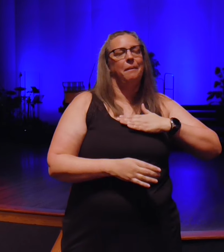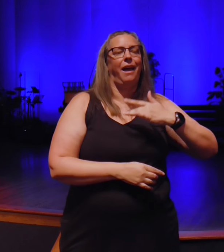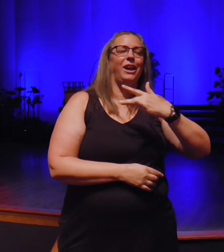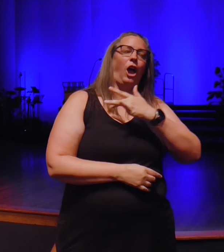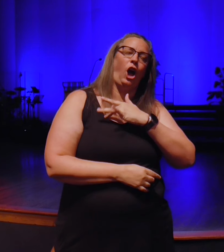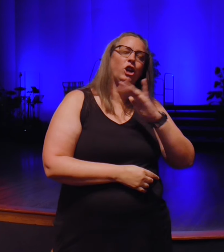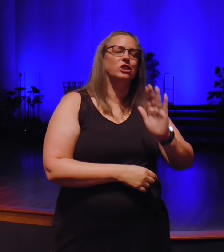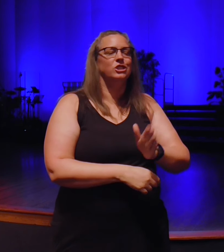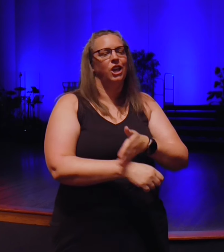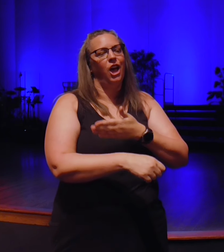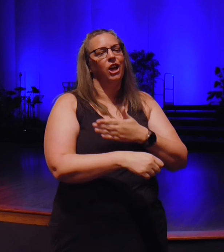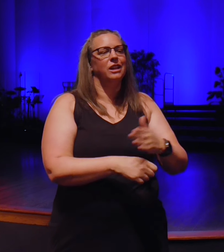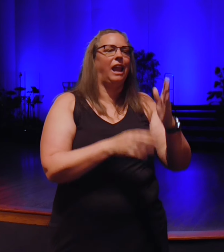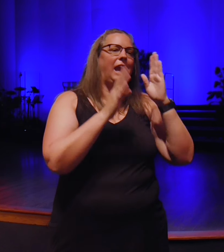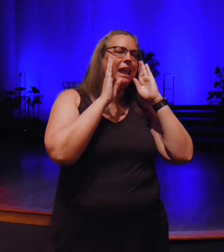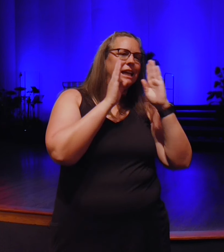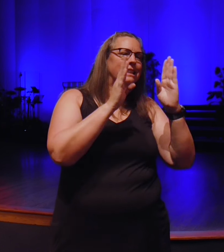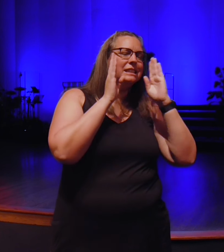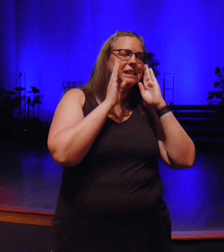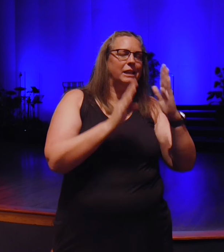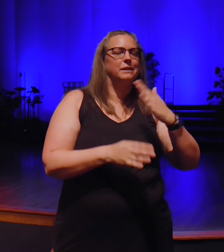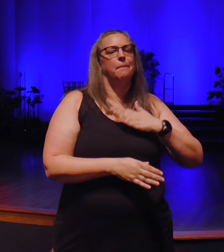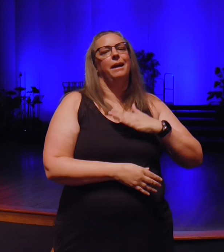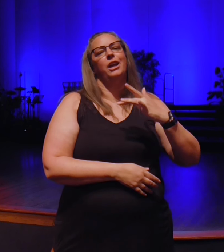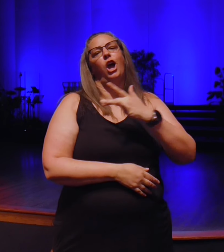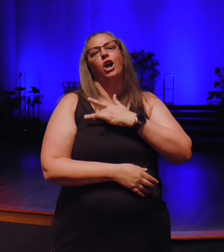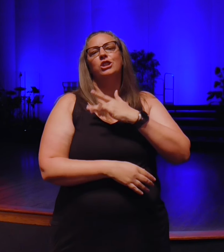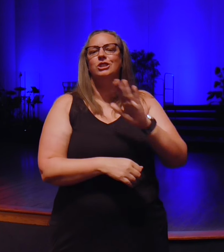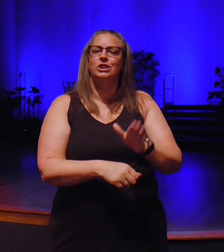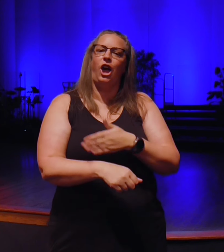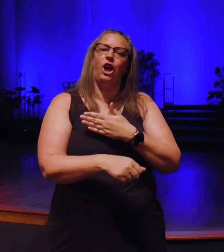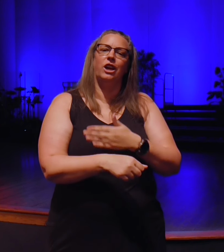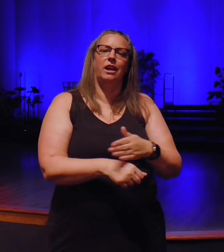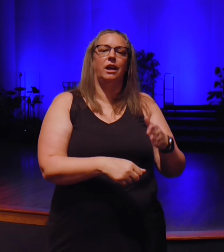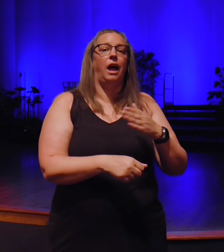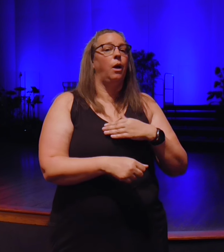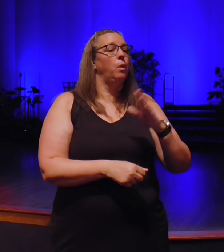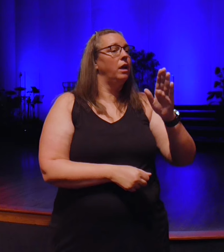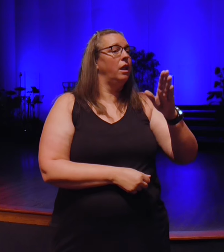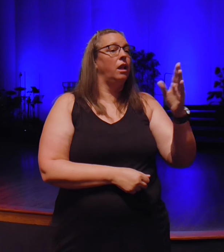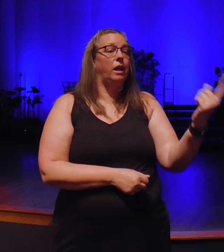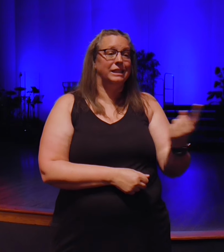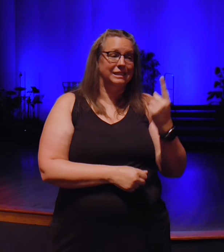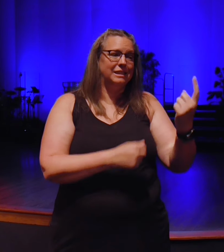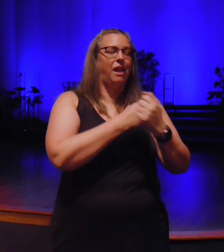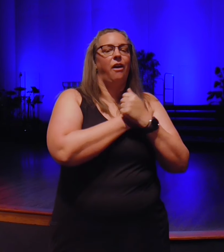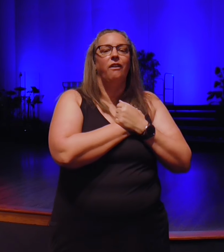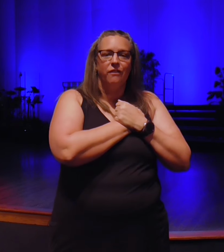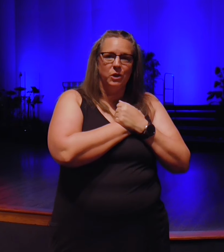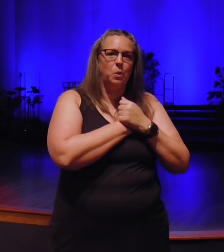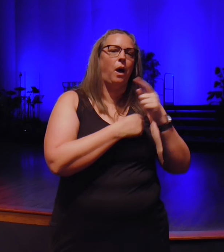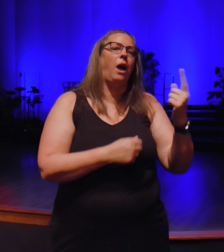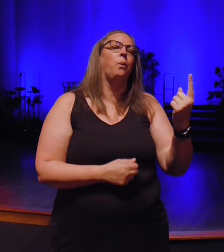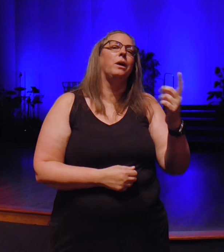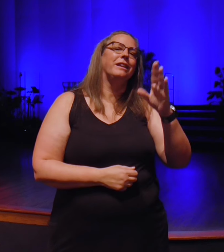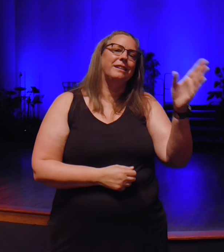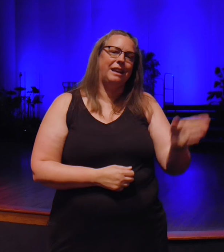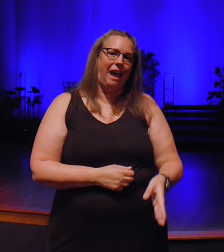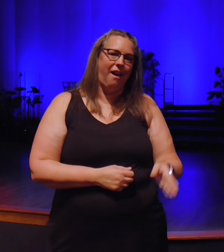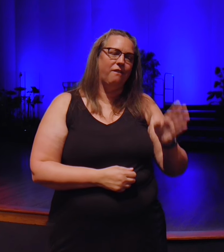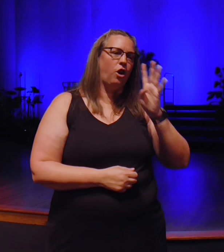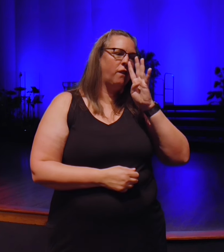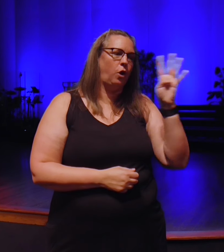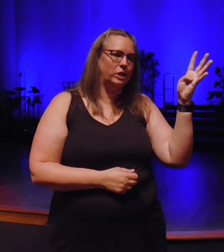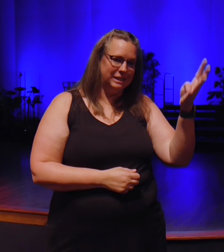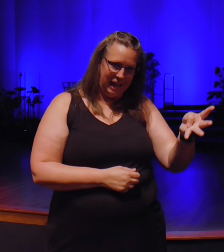song. Listen, listen, listen to my heart song. I will always love you. I will never